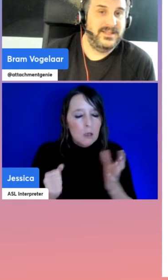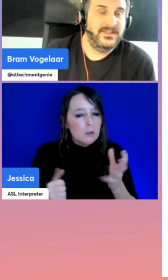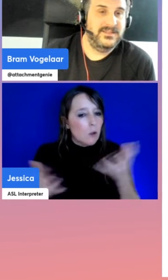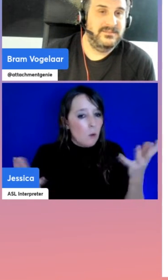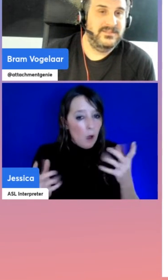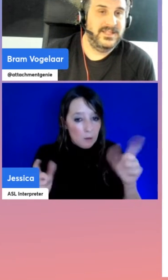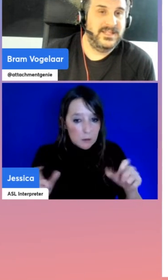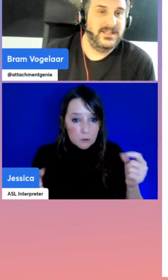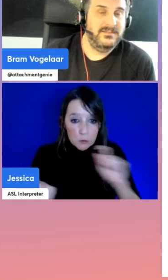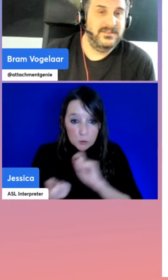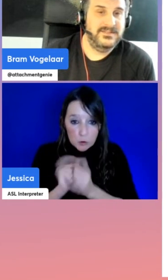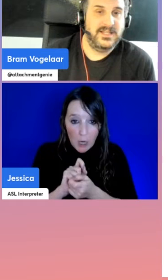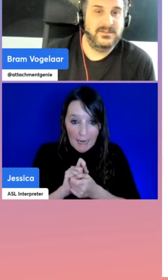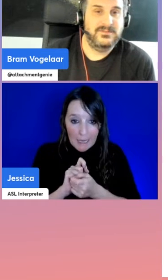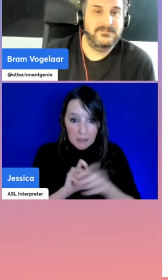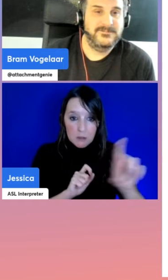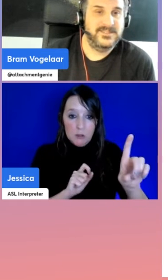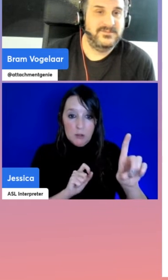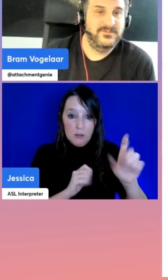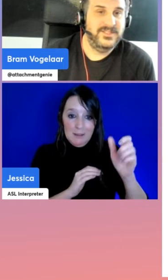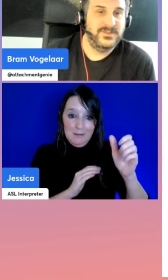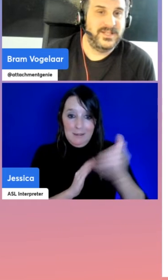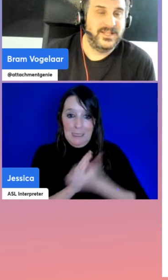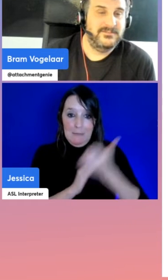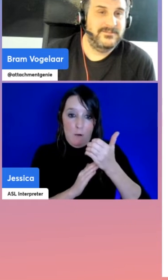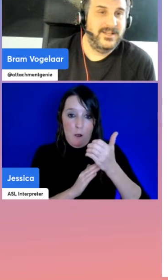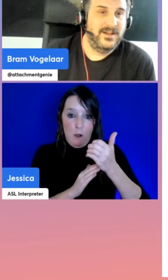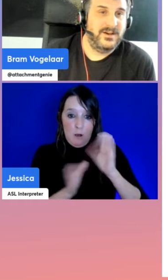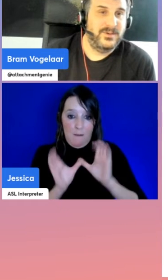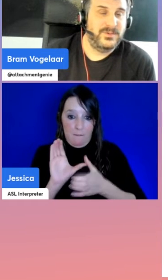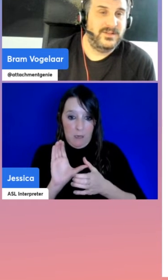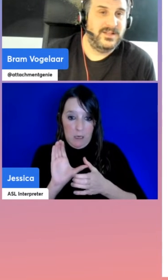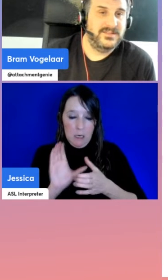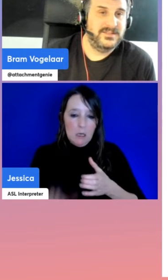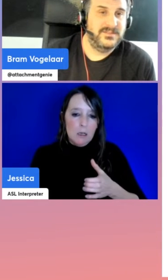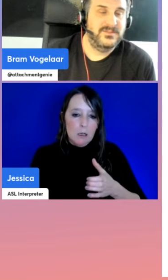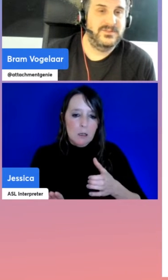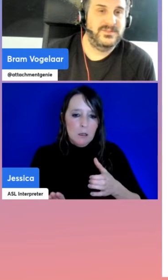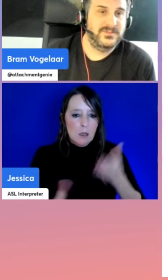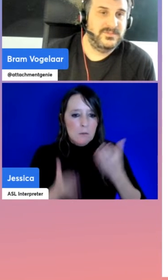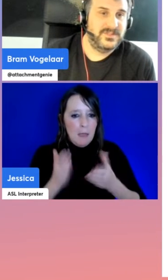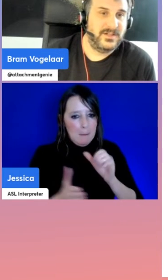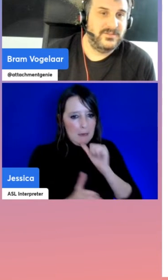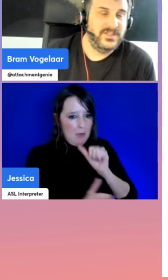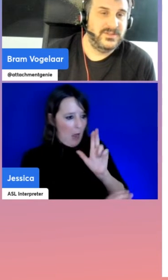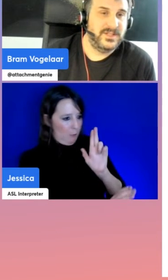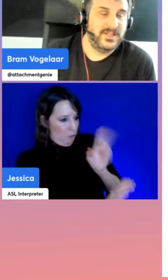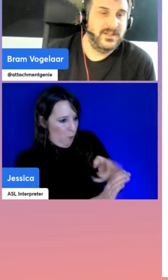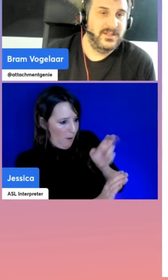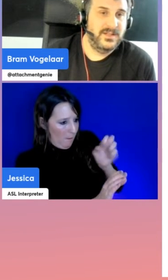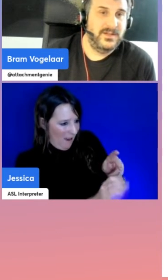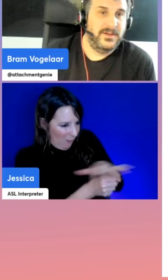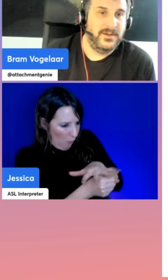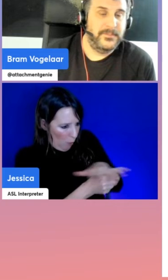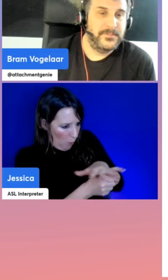config, is say, instead of just rejoining our local cluster, also start